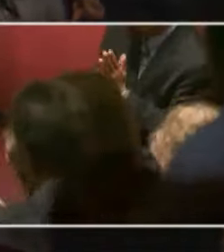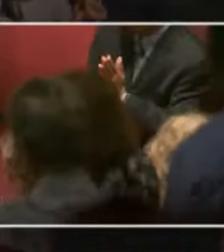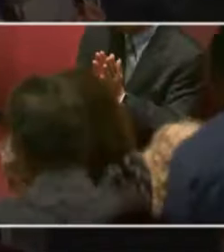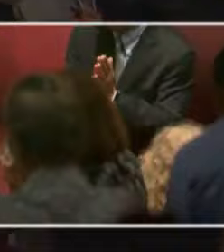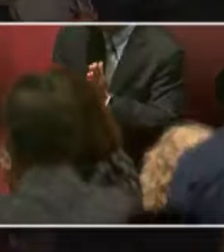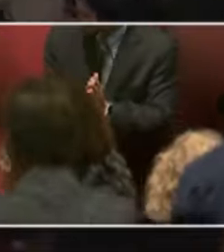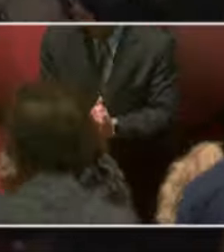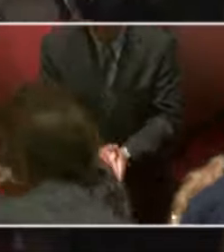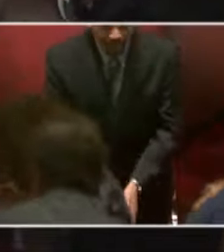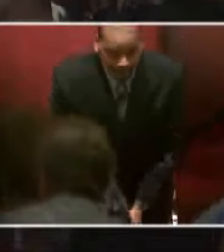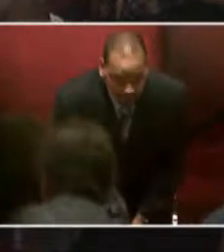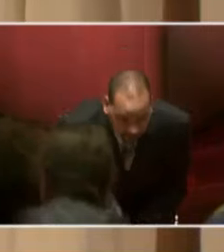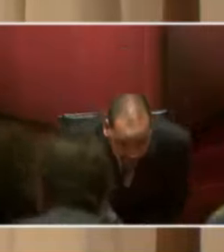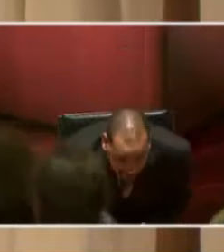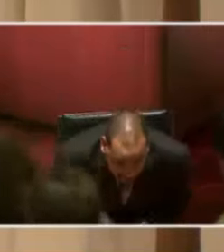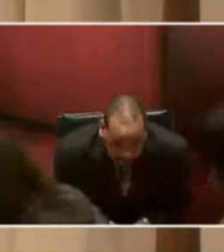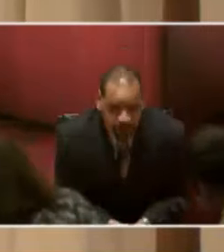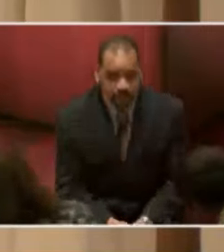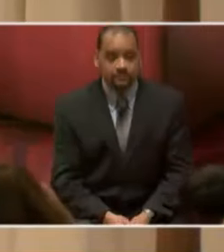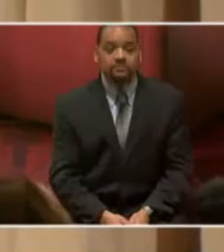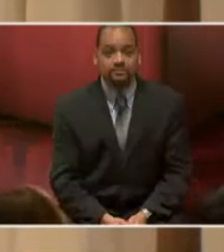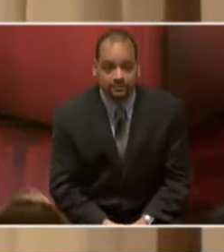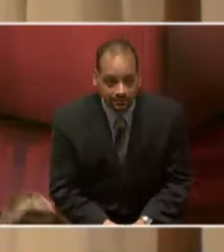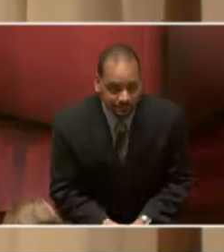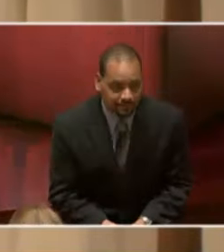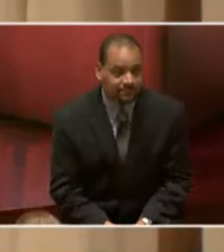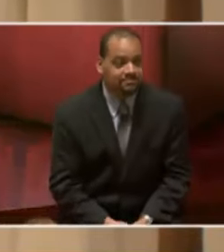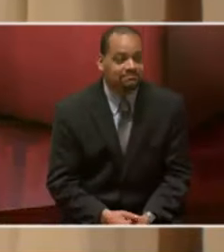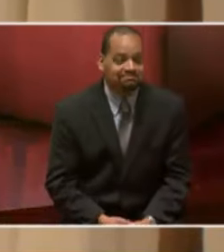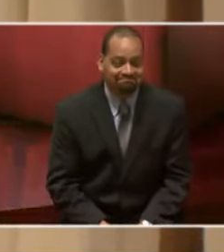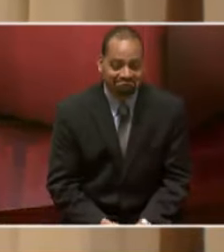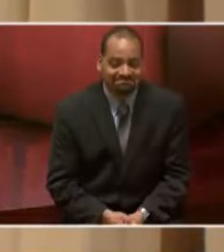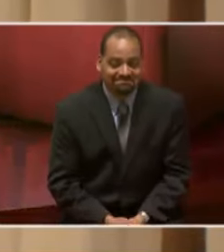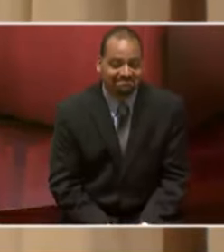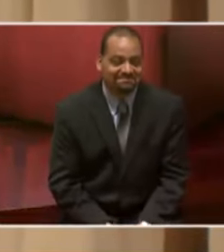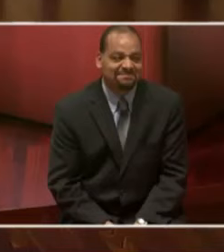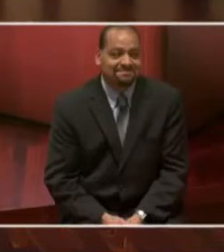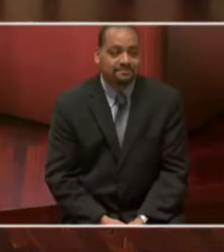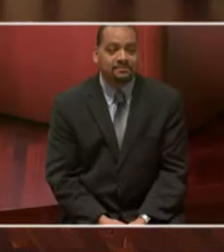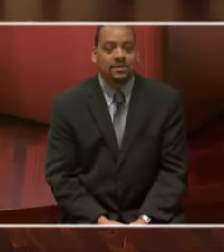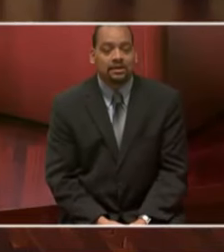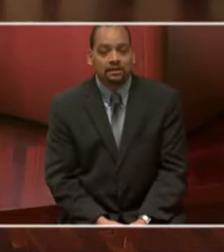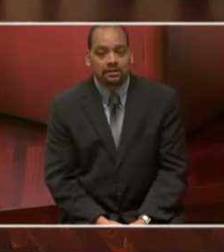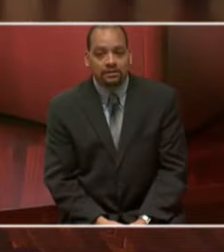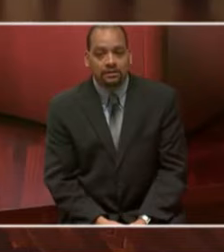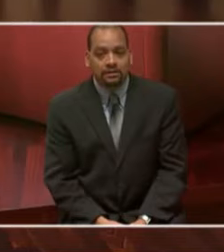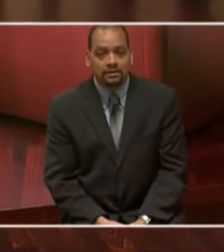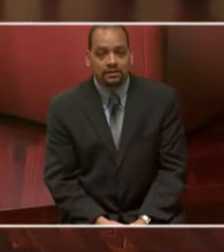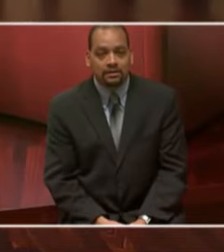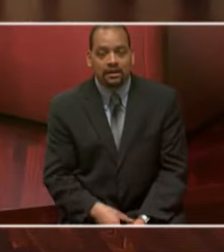workshops, made us stronger, made us more determined to fight a good fight.